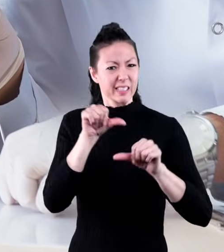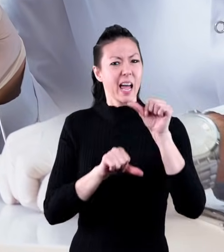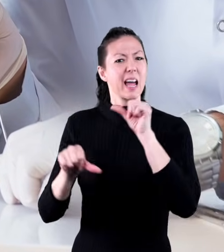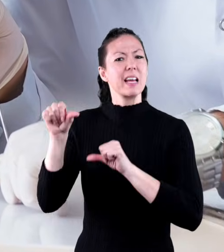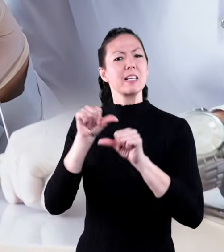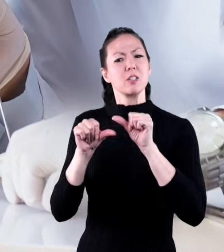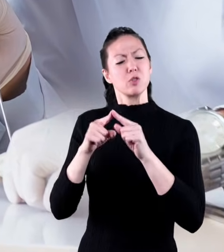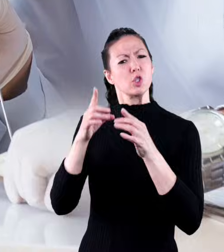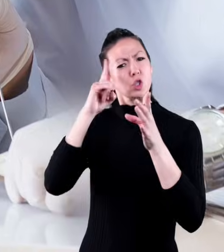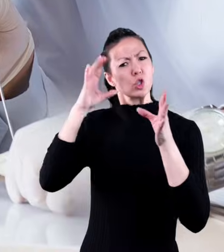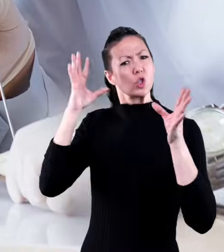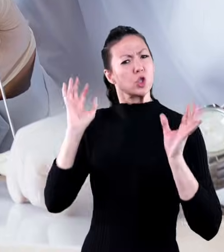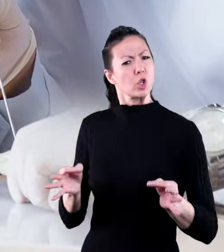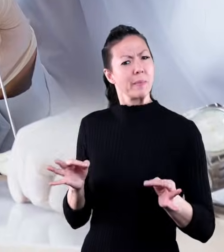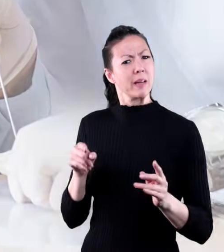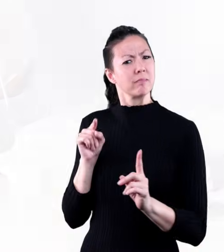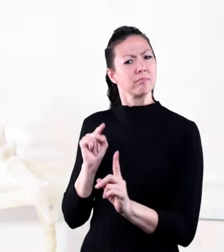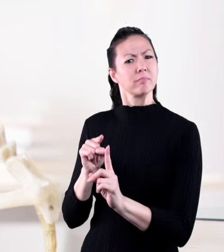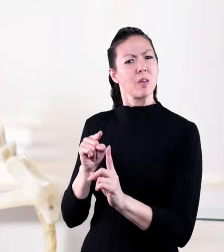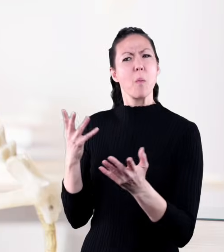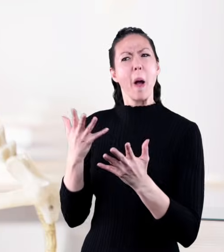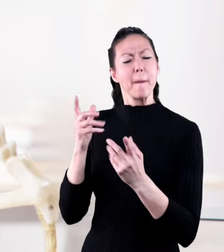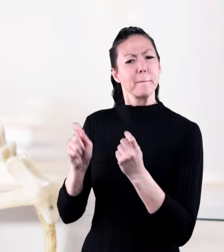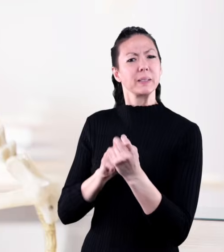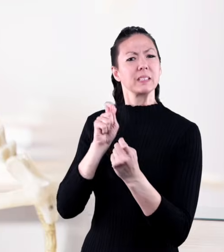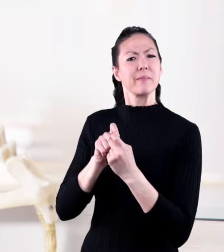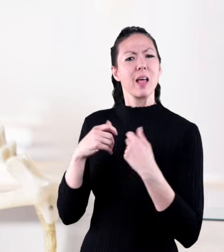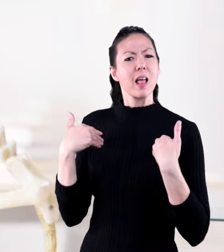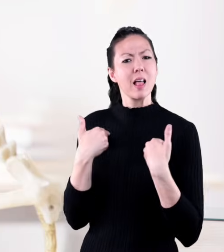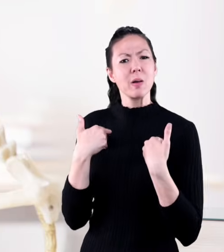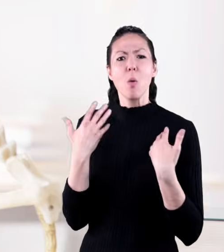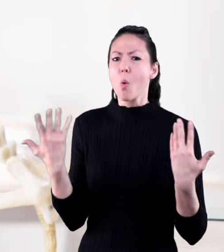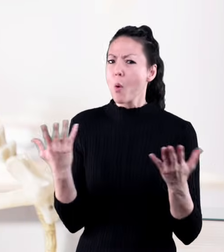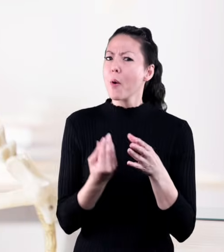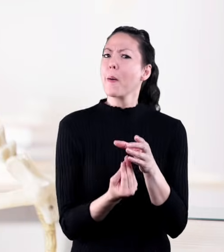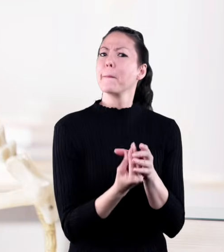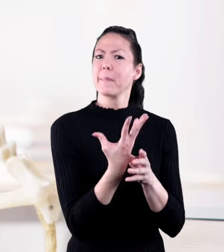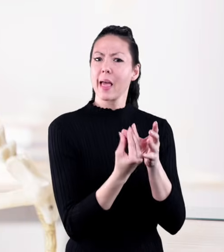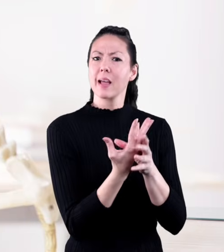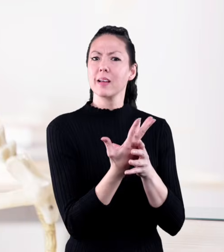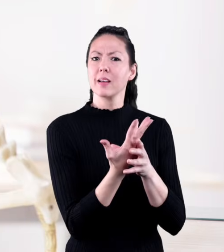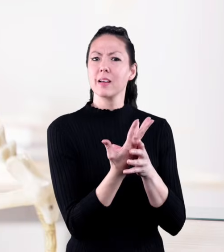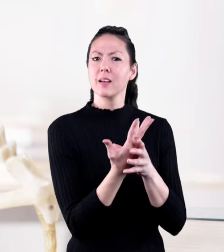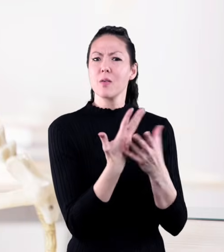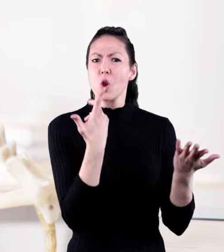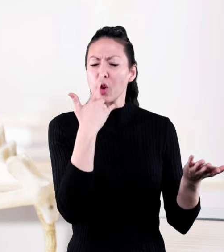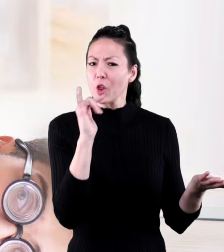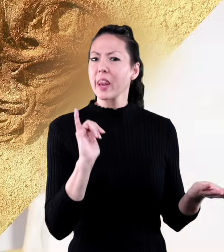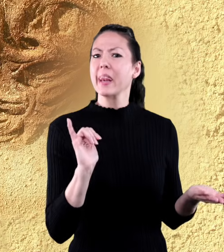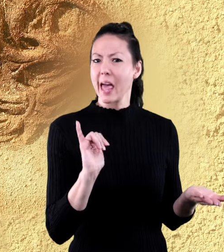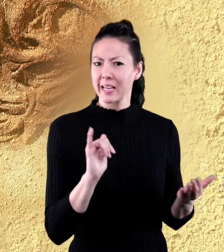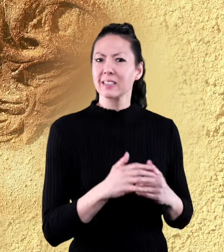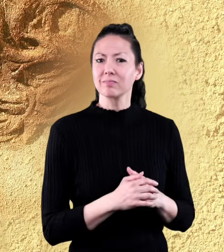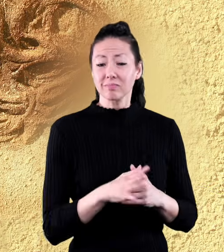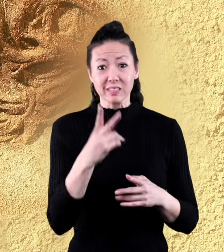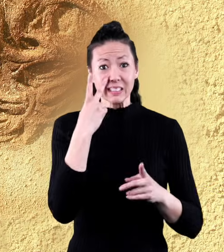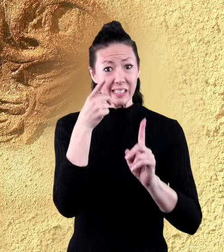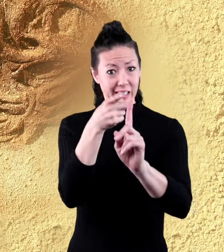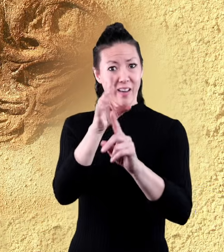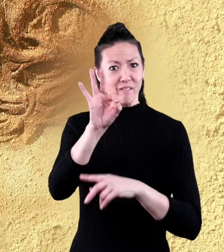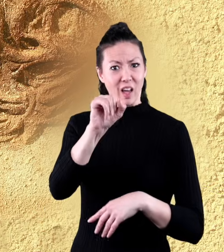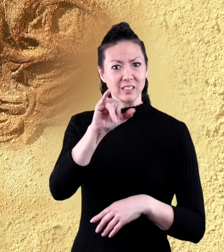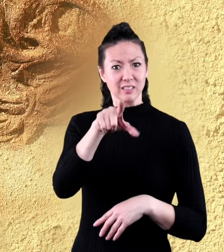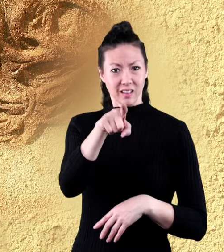only way for scientists to determine what a specific animal or plant might have looked like. See this